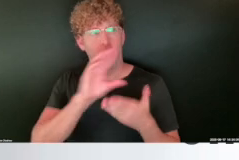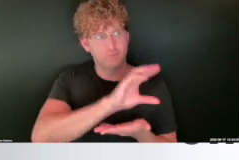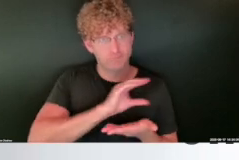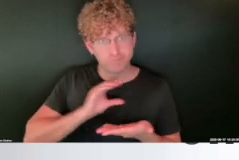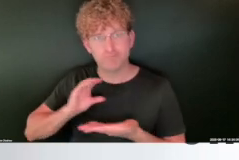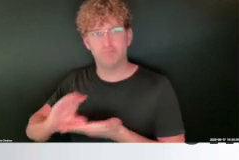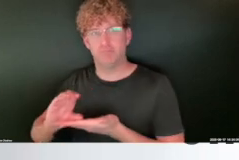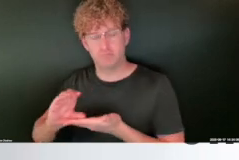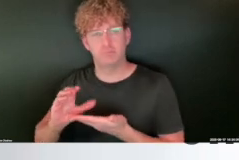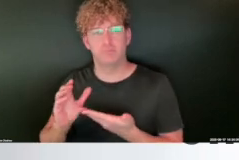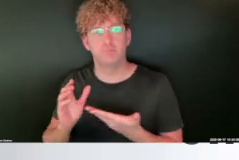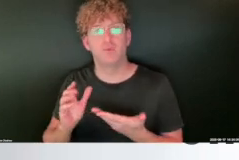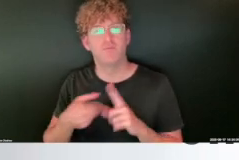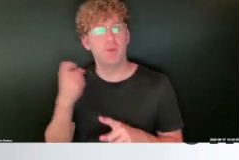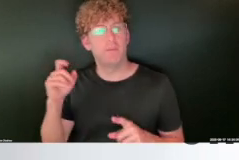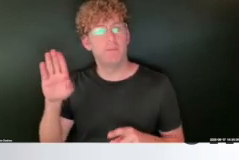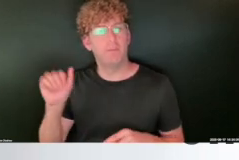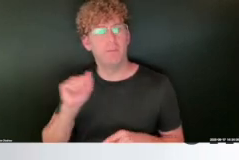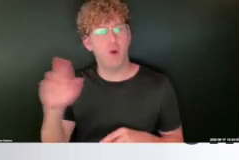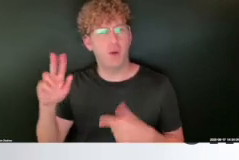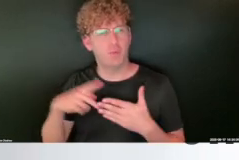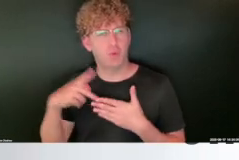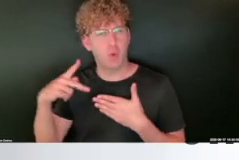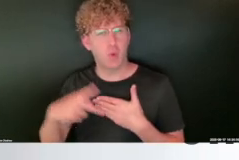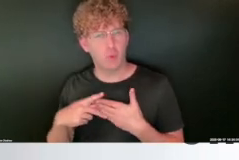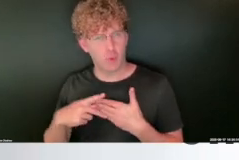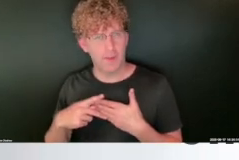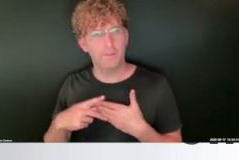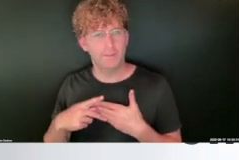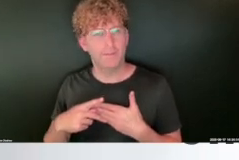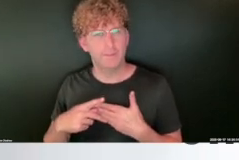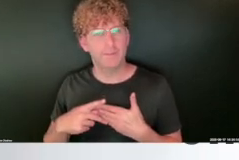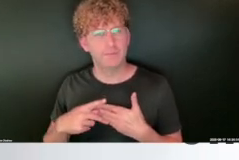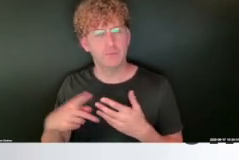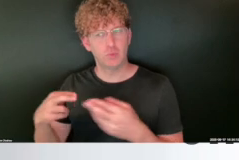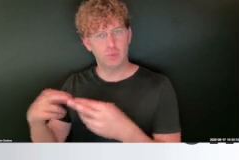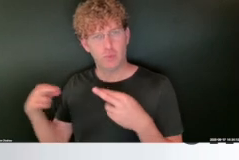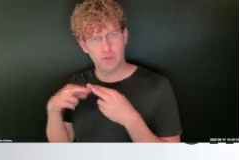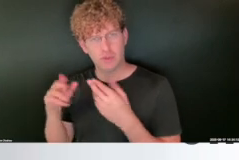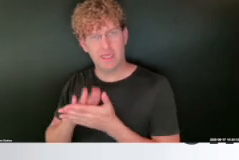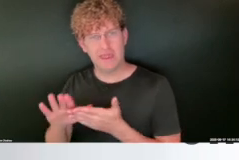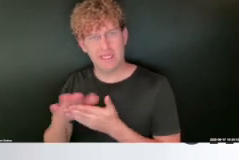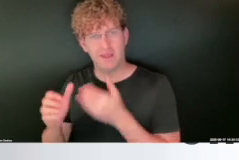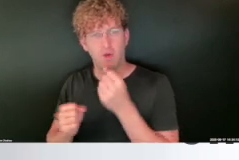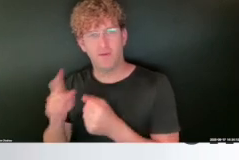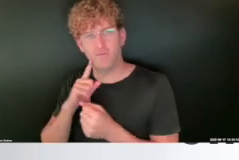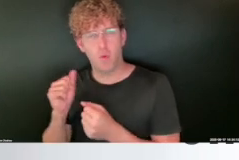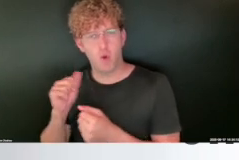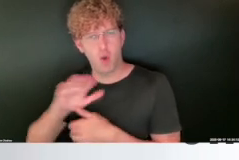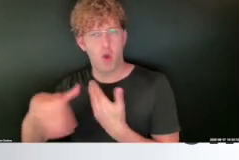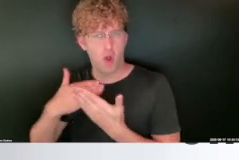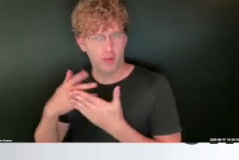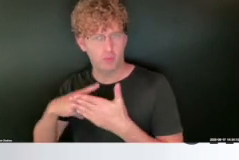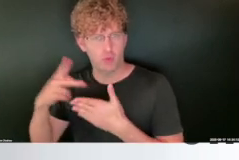BAR's program over to the Regional Clean Cars for All program that CARB oversees.